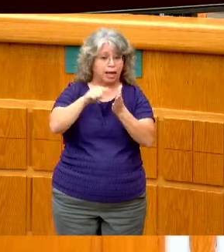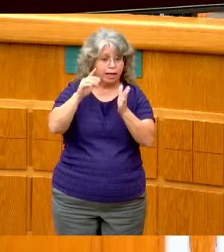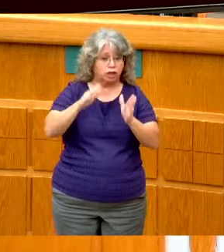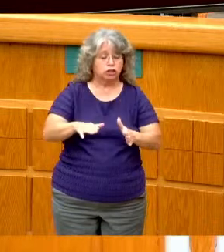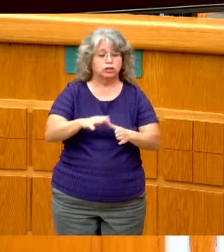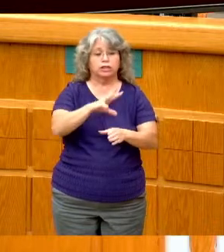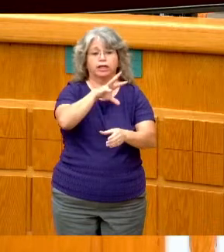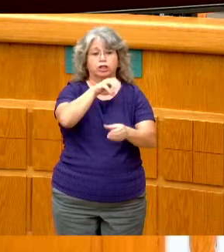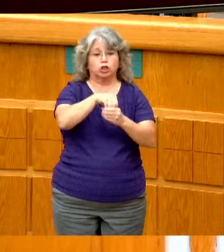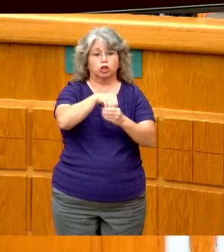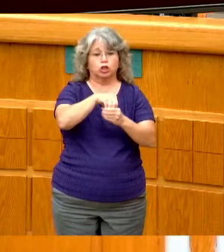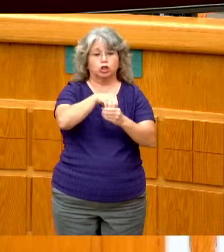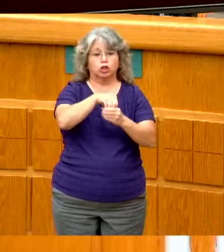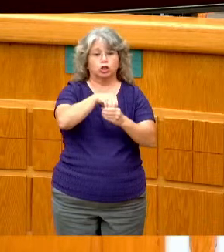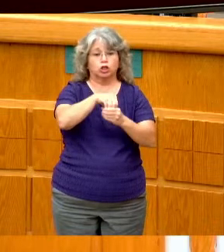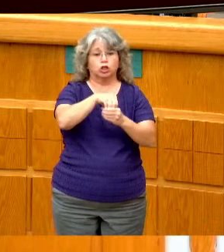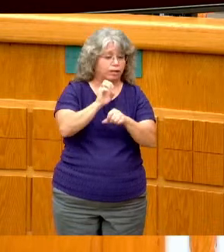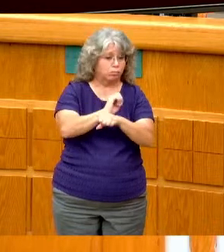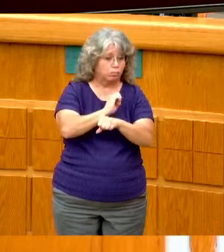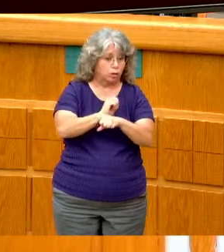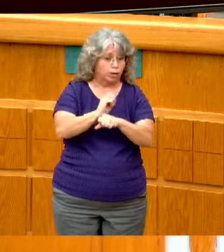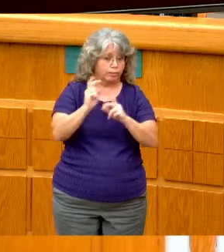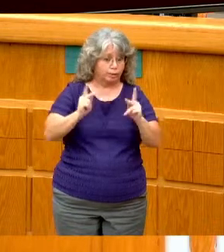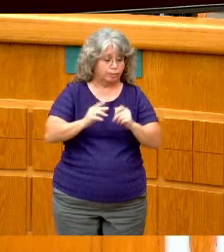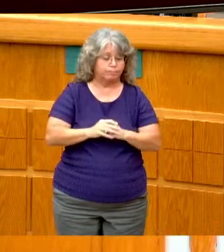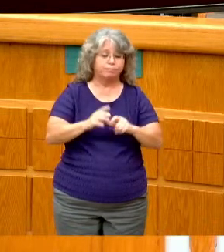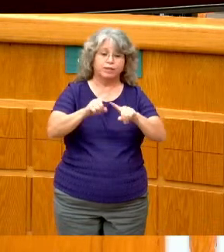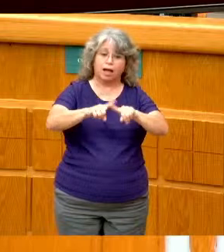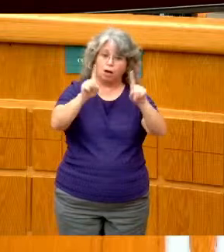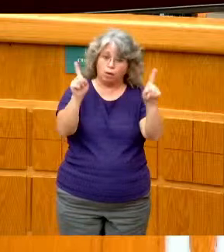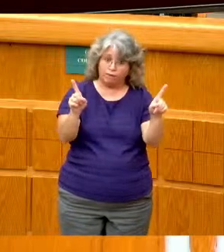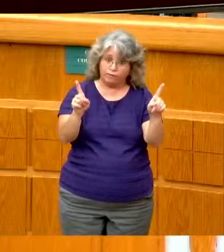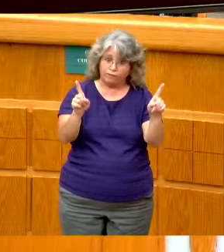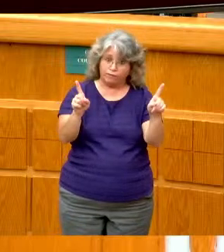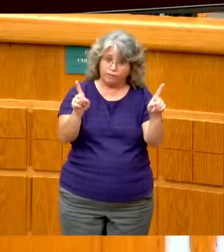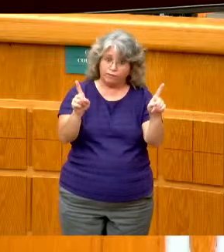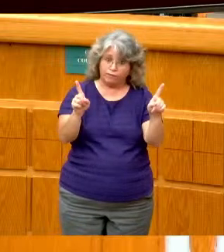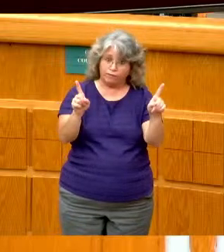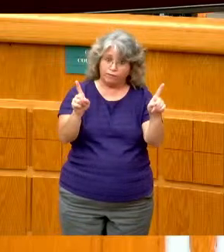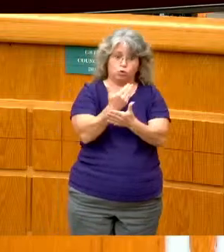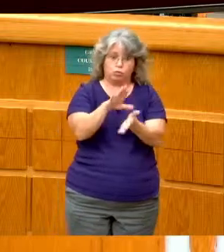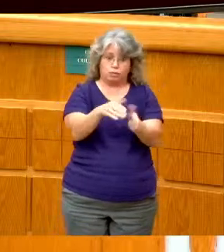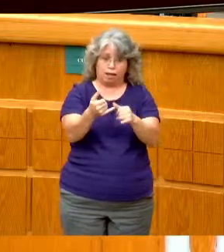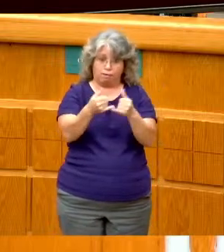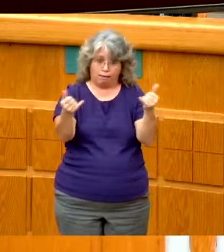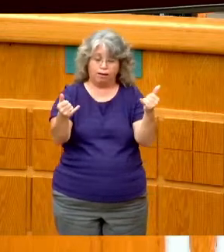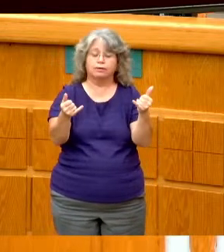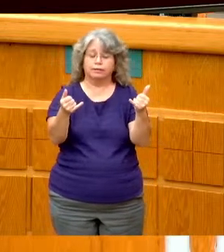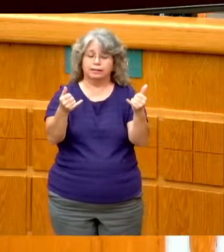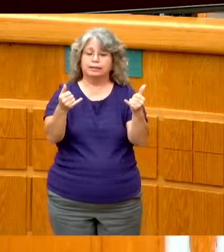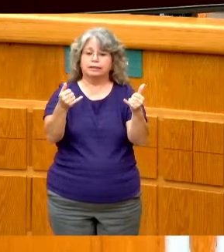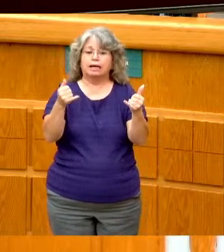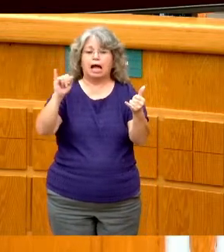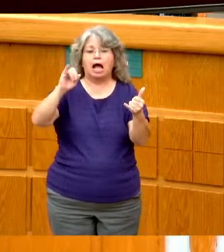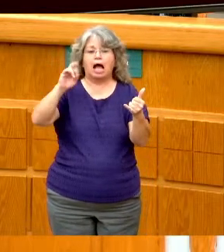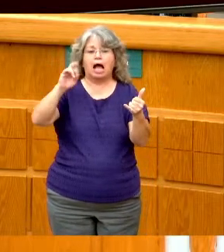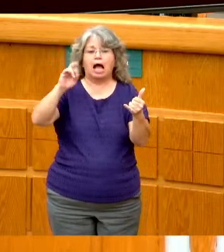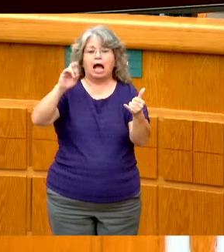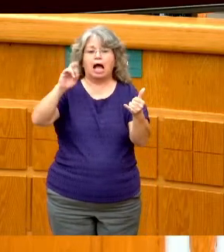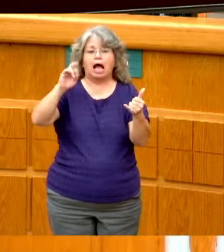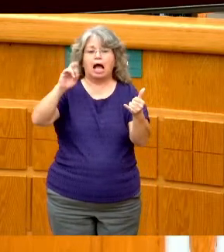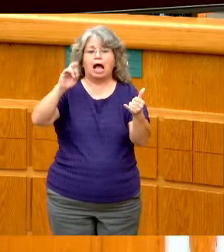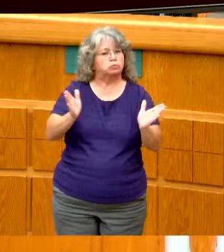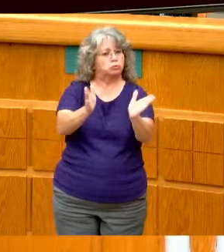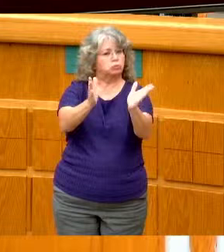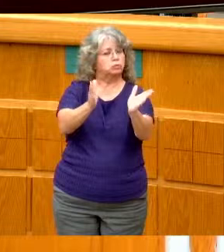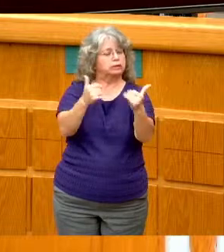pay self-employment tax. However, even with the new deadline, the IRS does urge taxpayers to consider